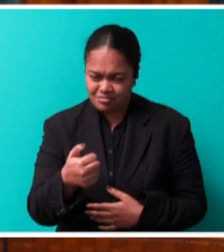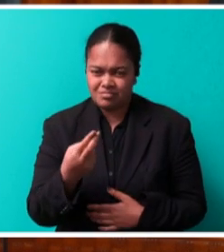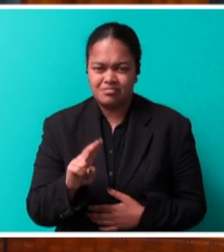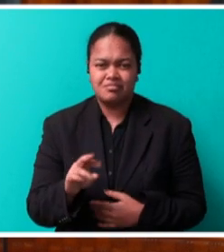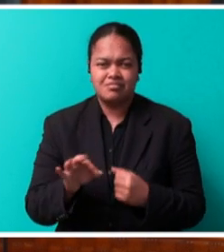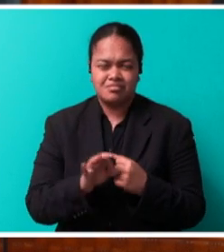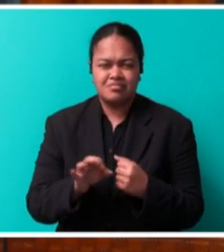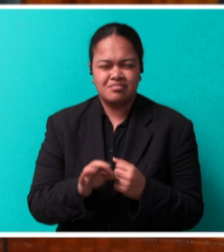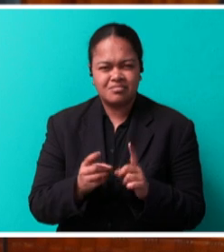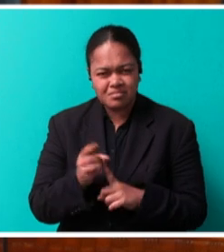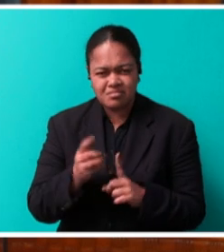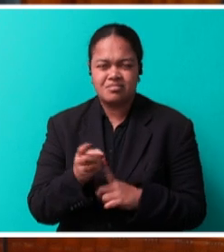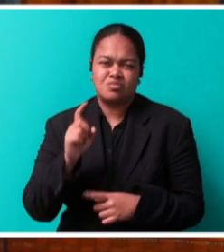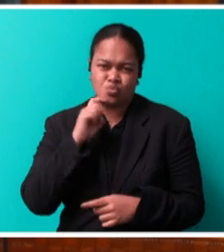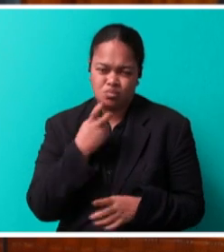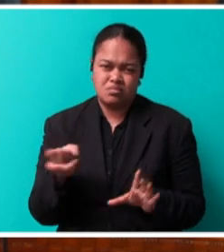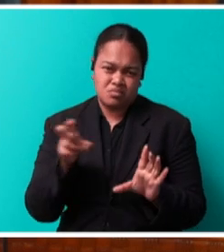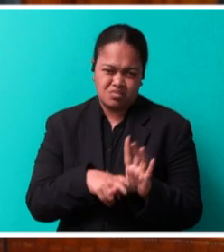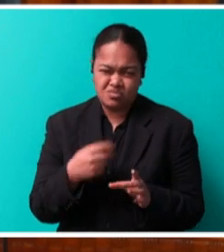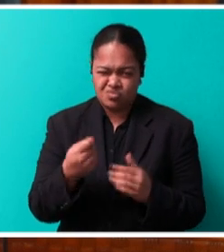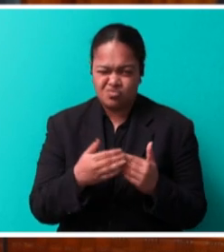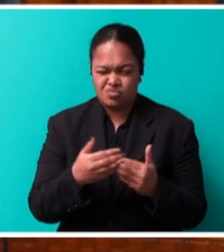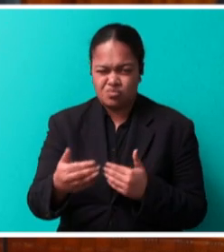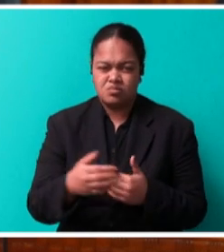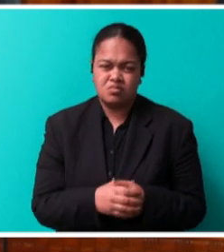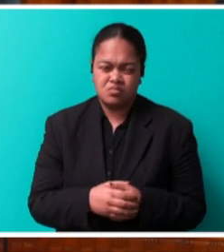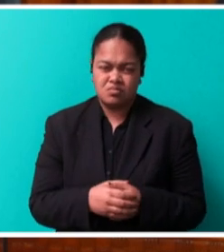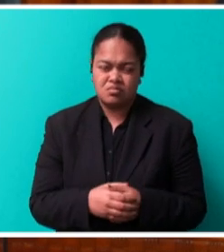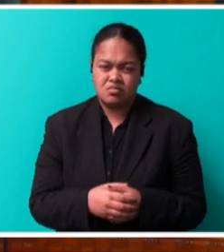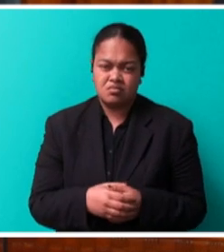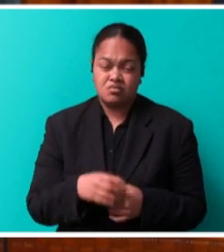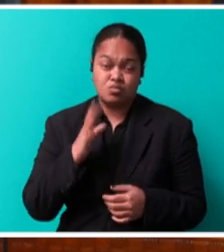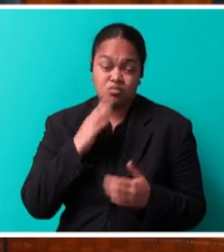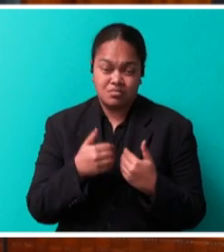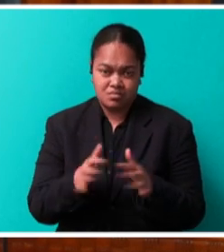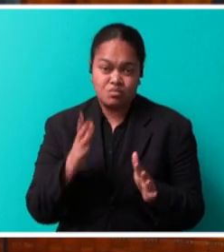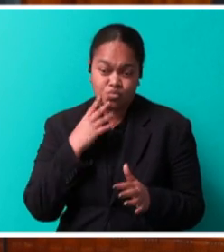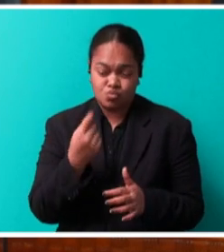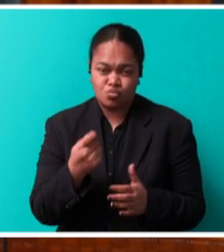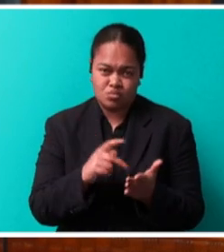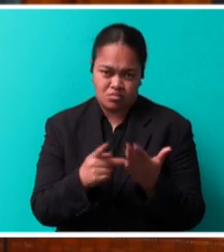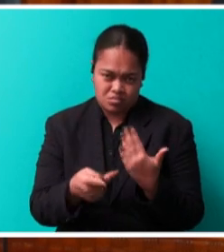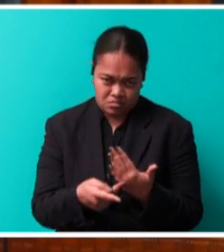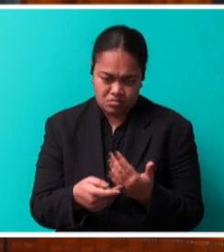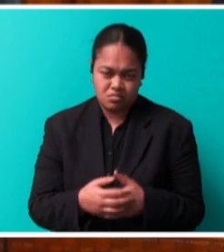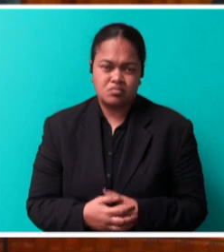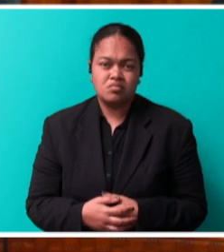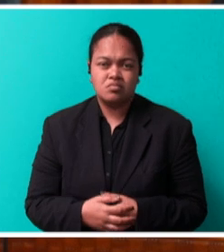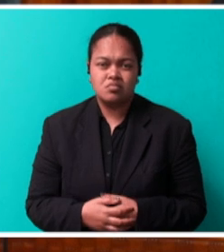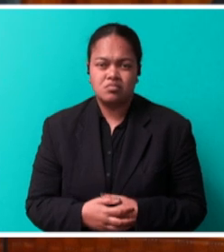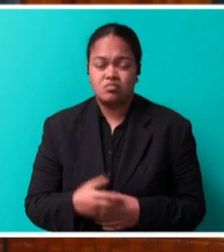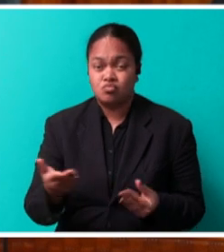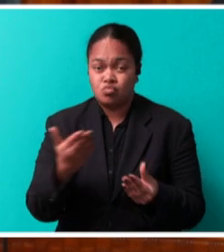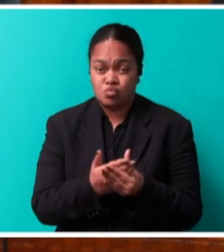development specialists will be recruited closer to the commissioning stage of the project. Secondly, procurement and tendering. The bidding documents for